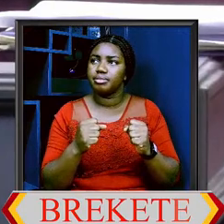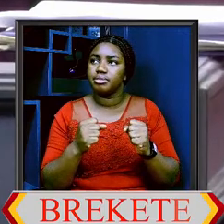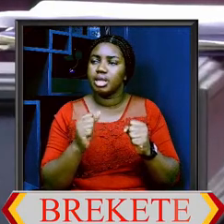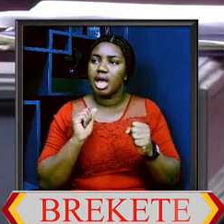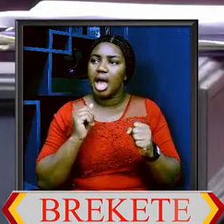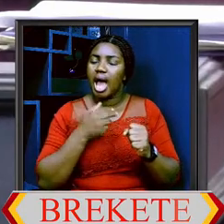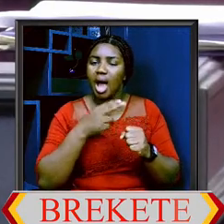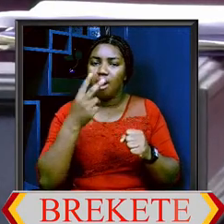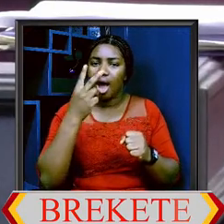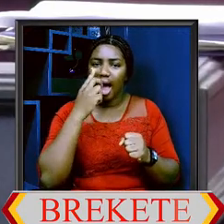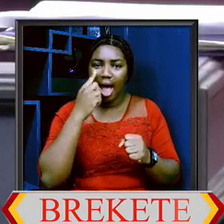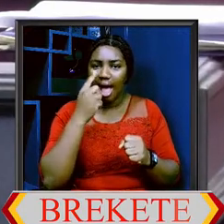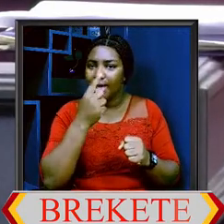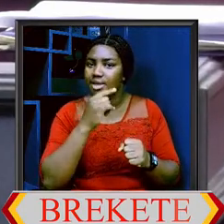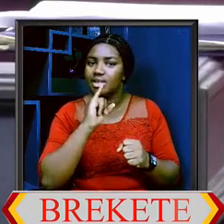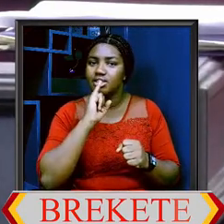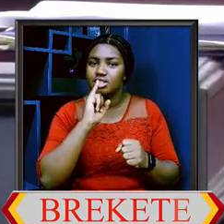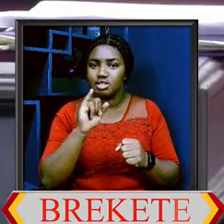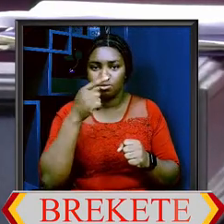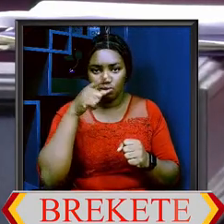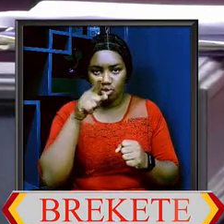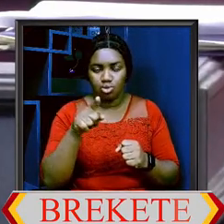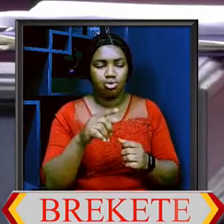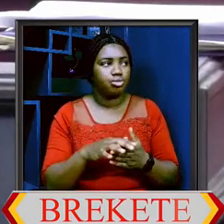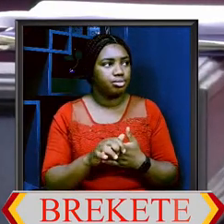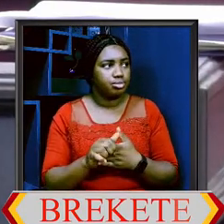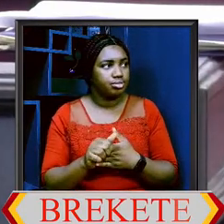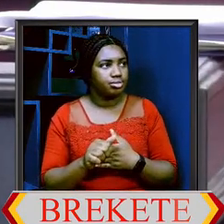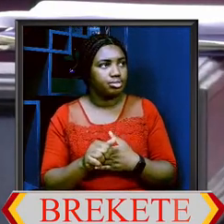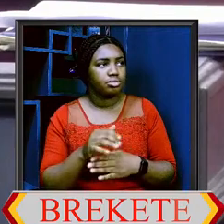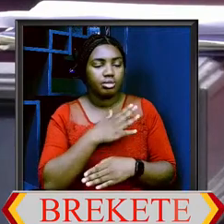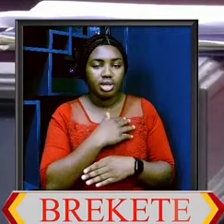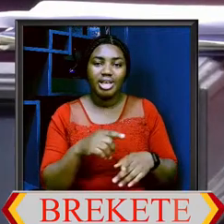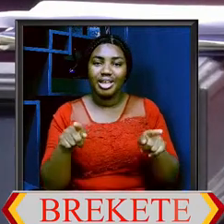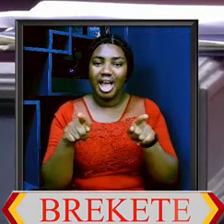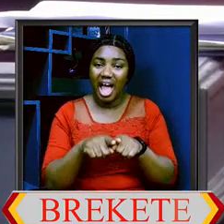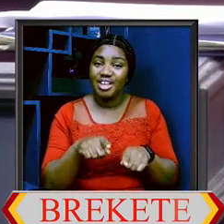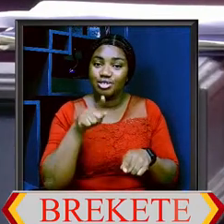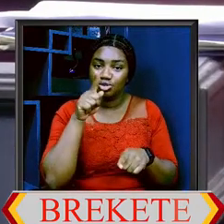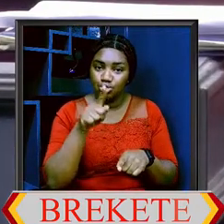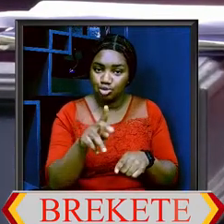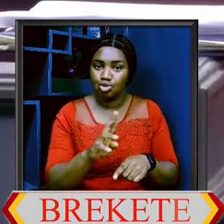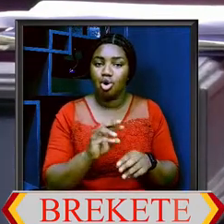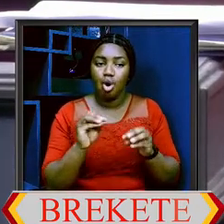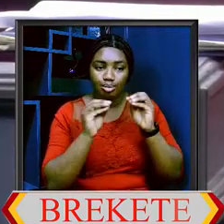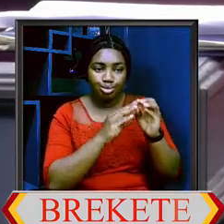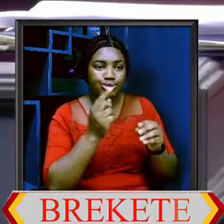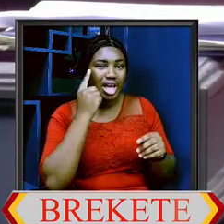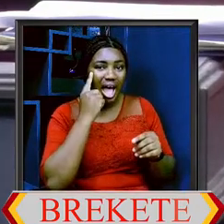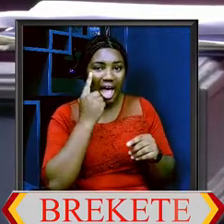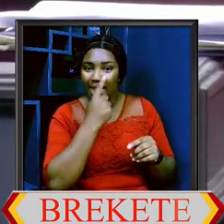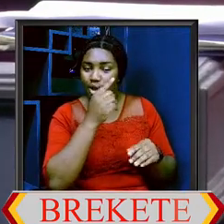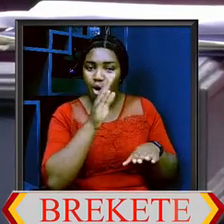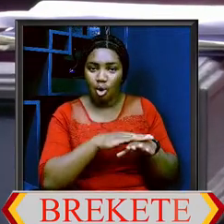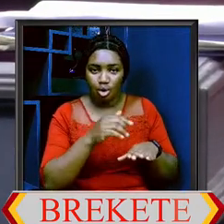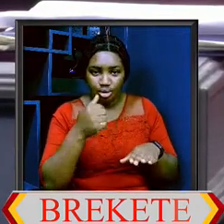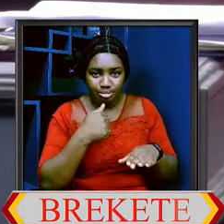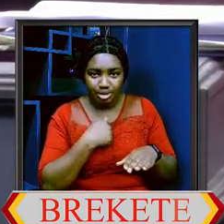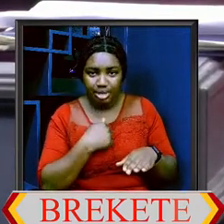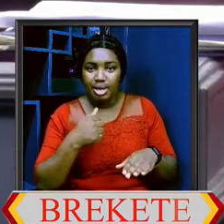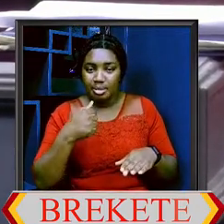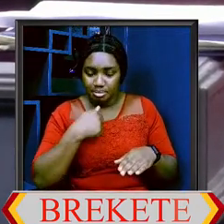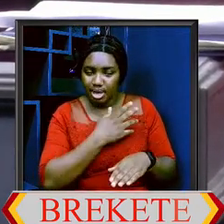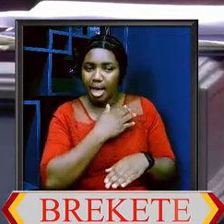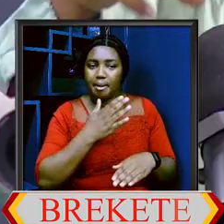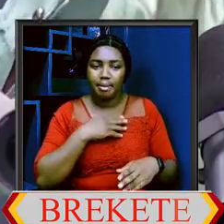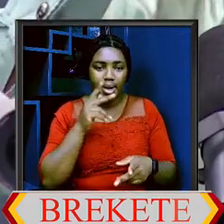our eyes from you okay God thank you sir and as I put eye on me so yes sir we me and my